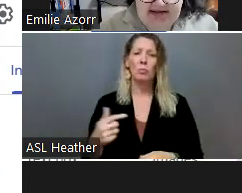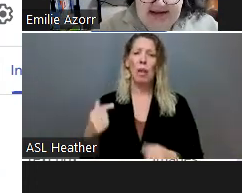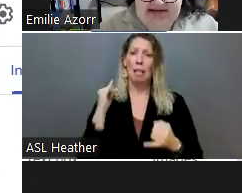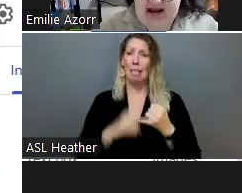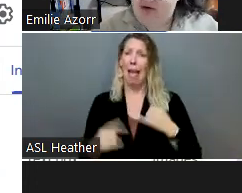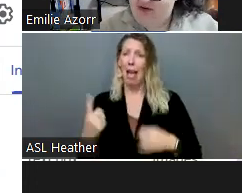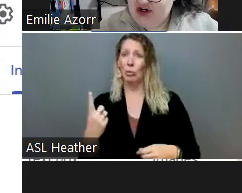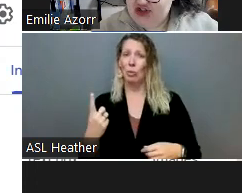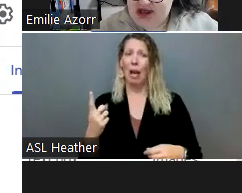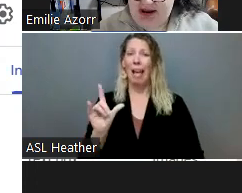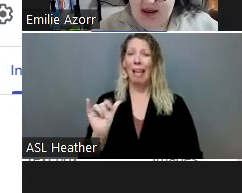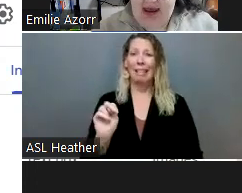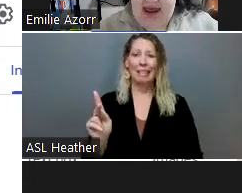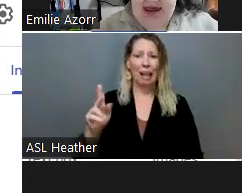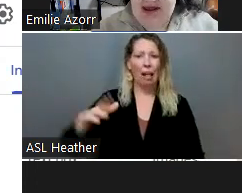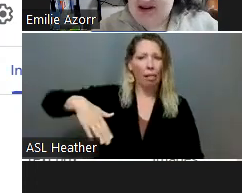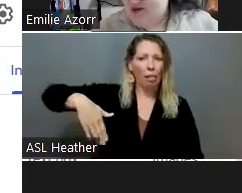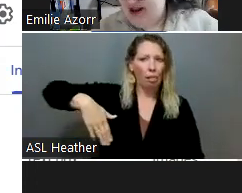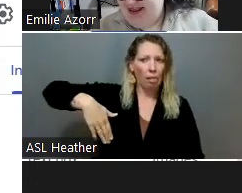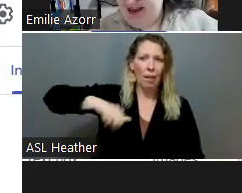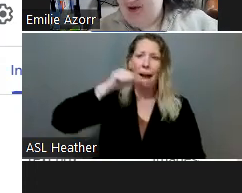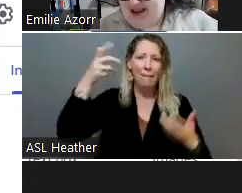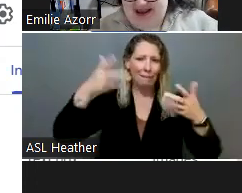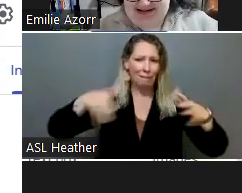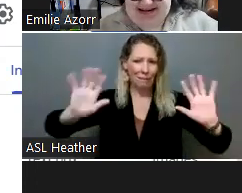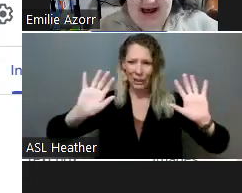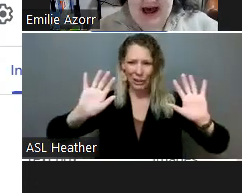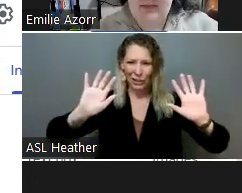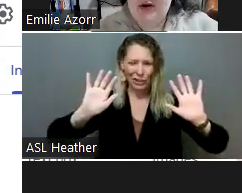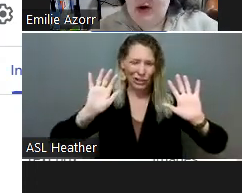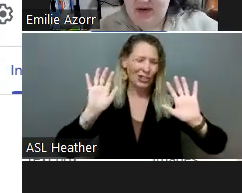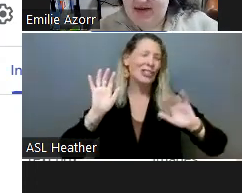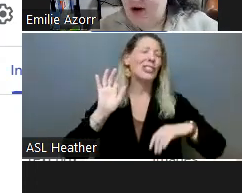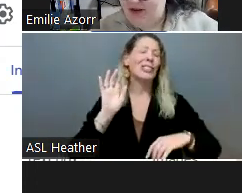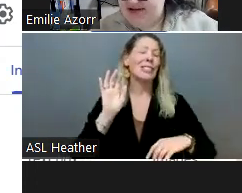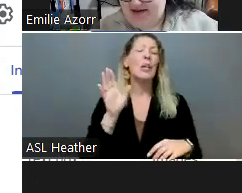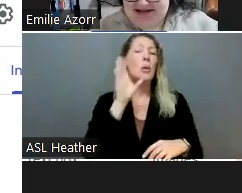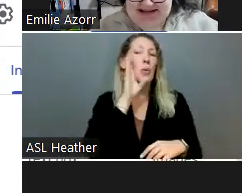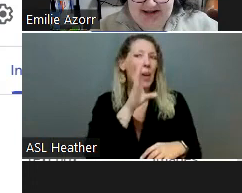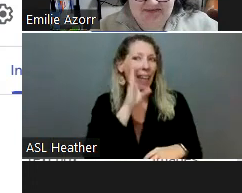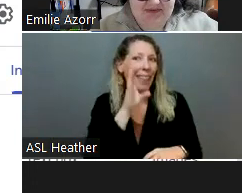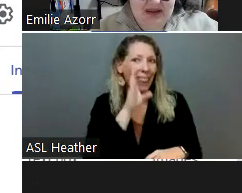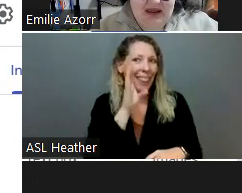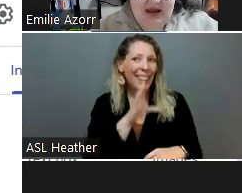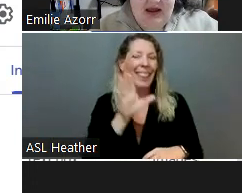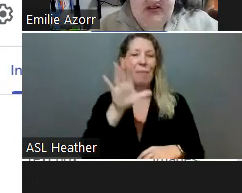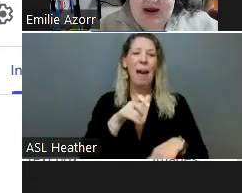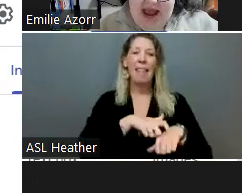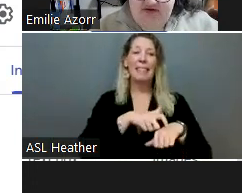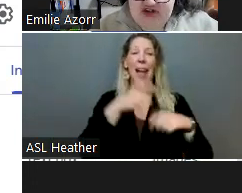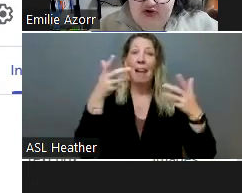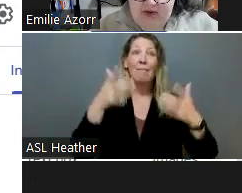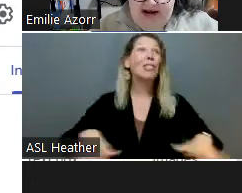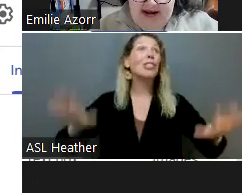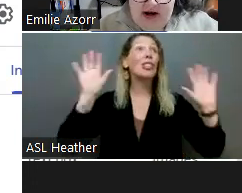one linked. It's not finished yet, and I didn't want to link it quite yet, but it will be there by the time it's done. So